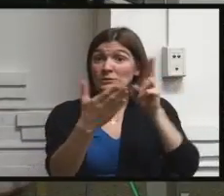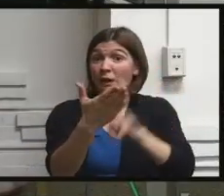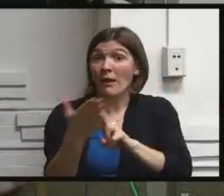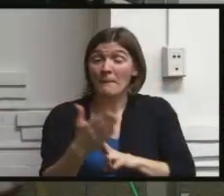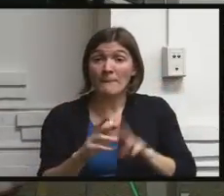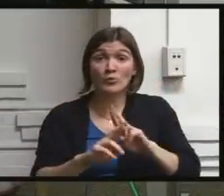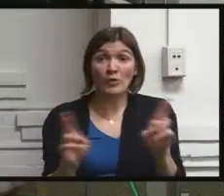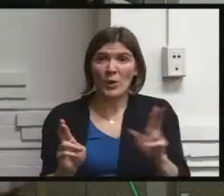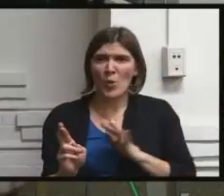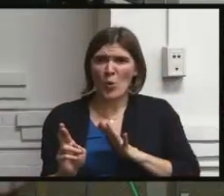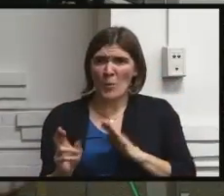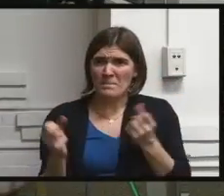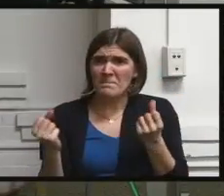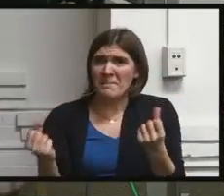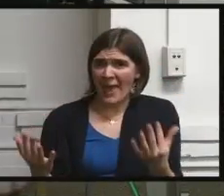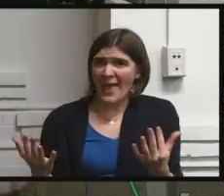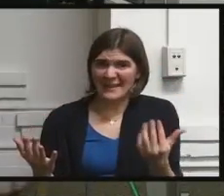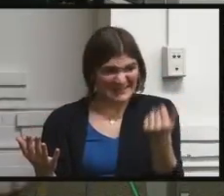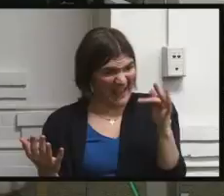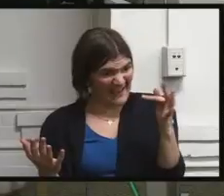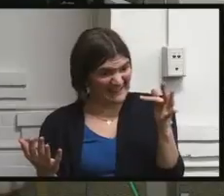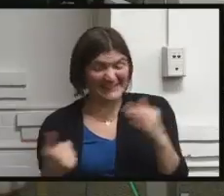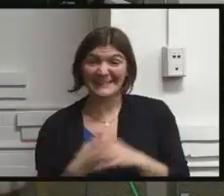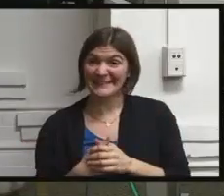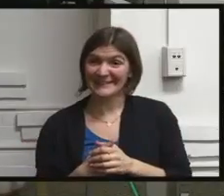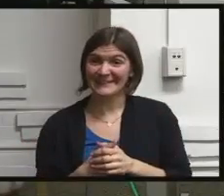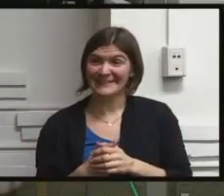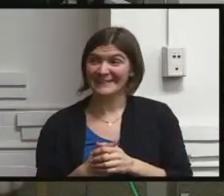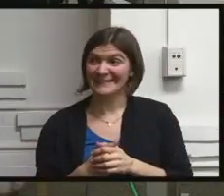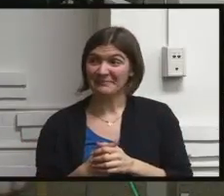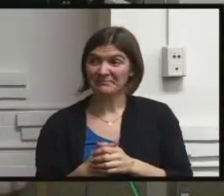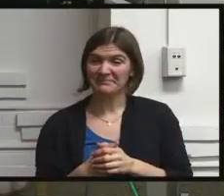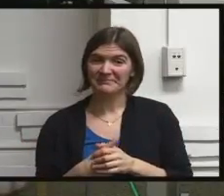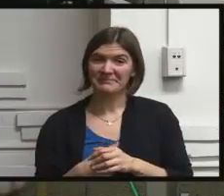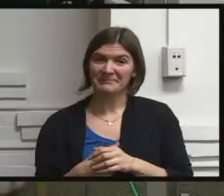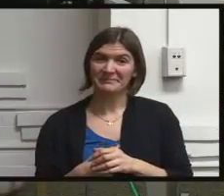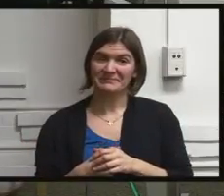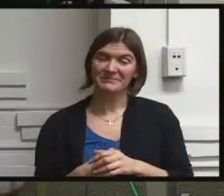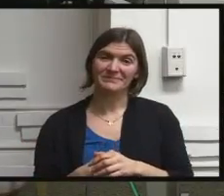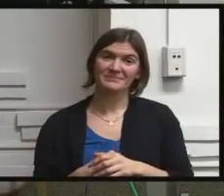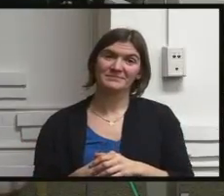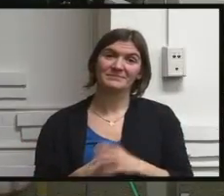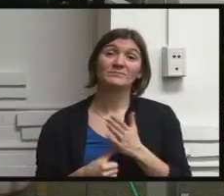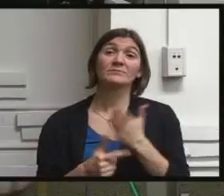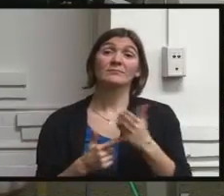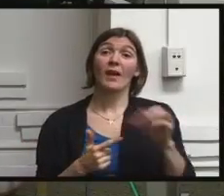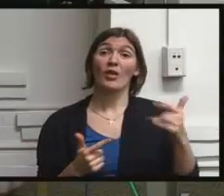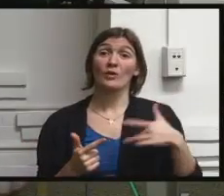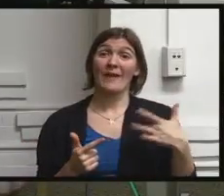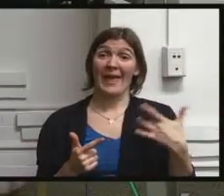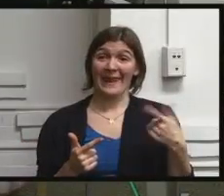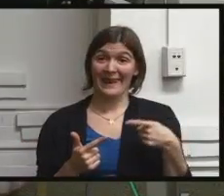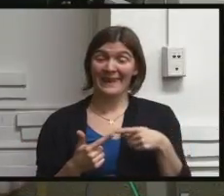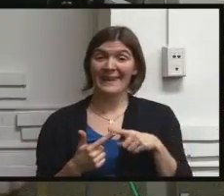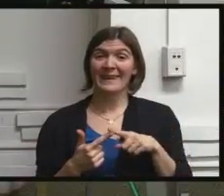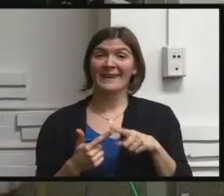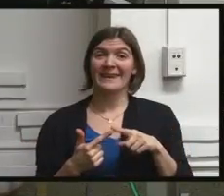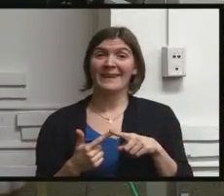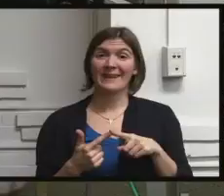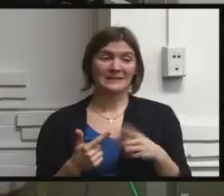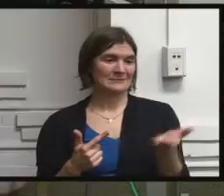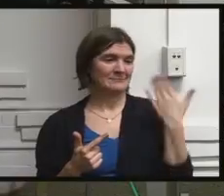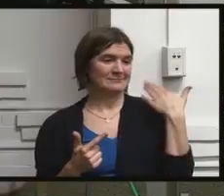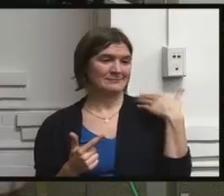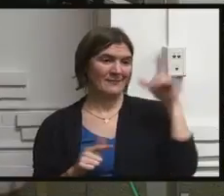a significant number. The other event promotion that we